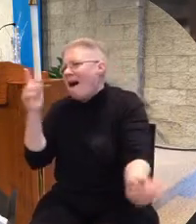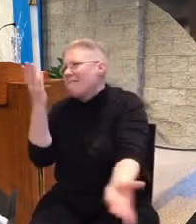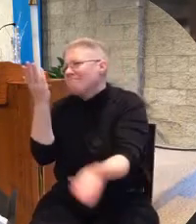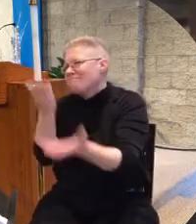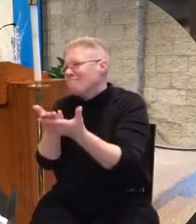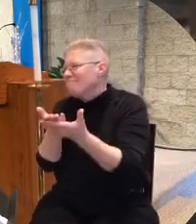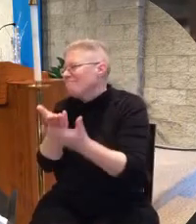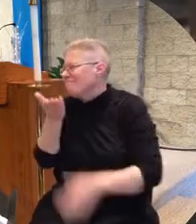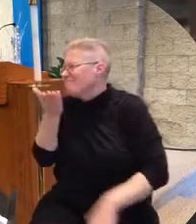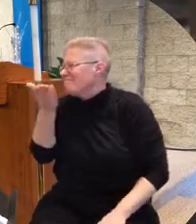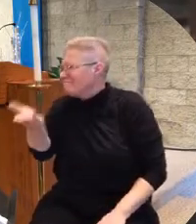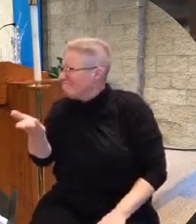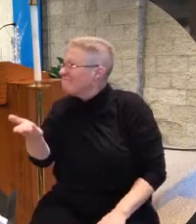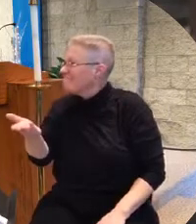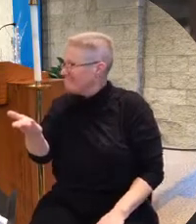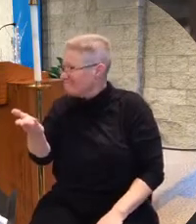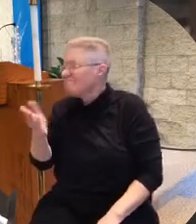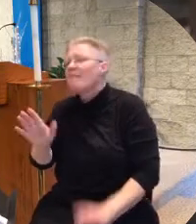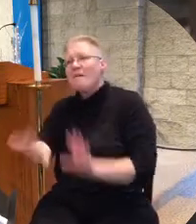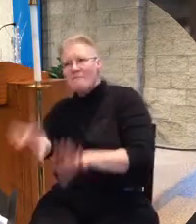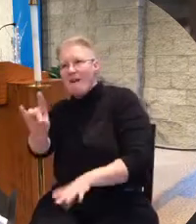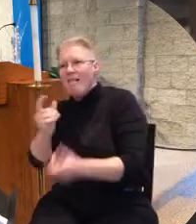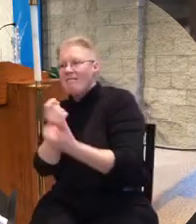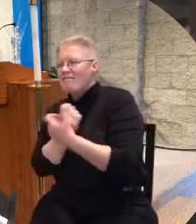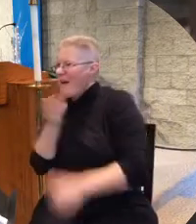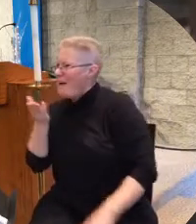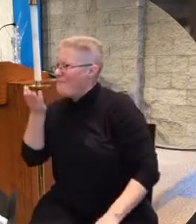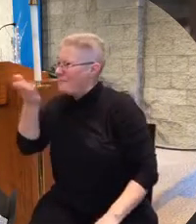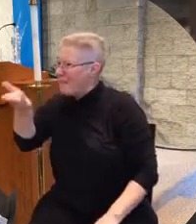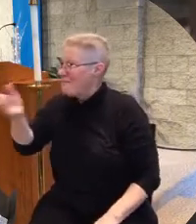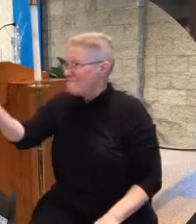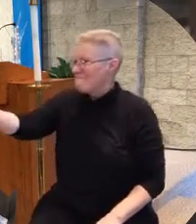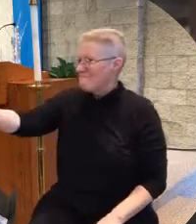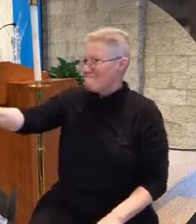Go, go where the love is.